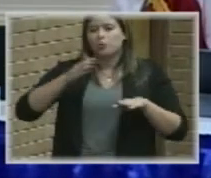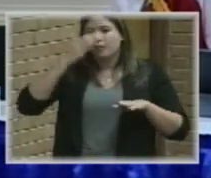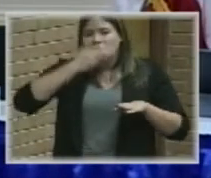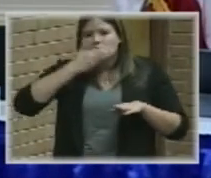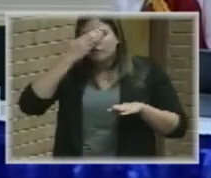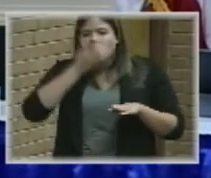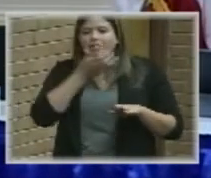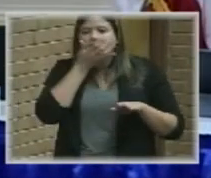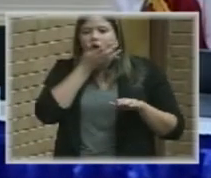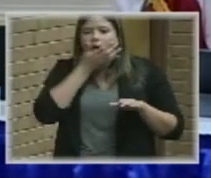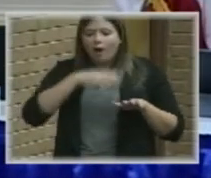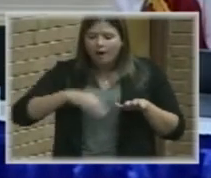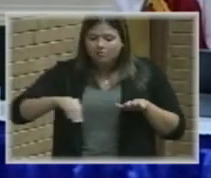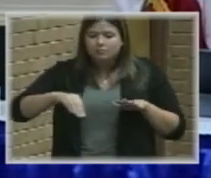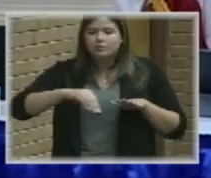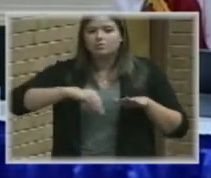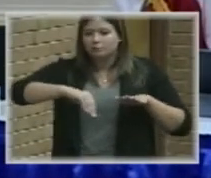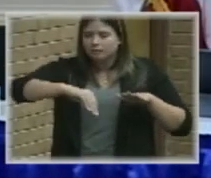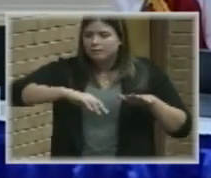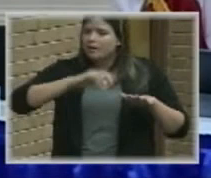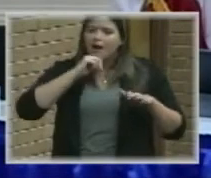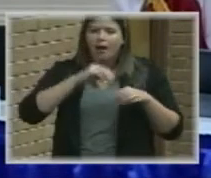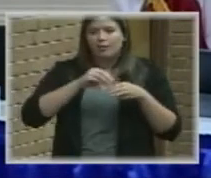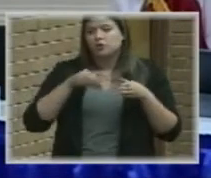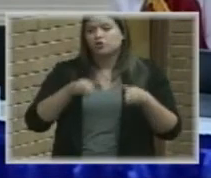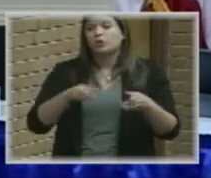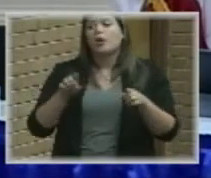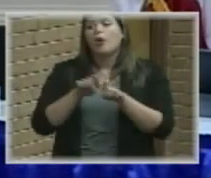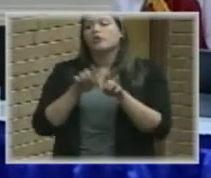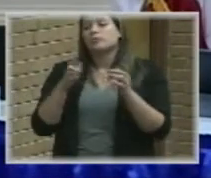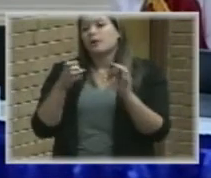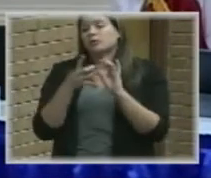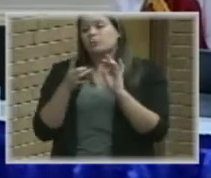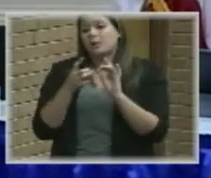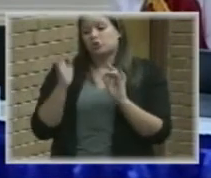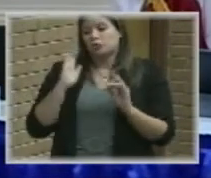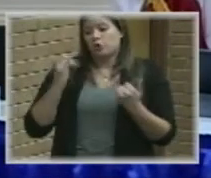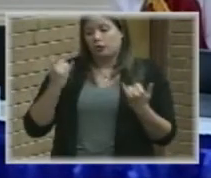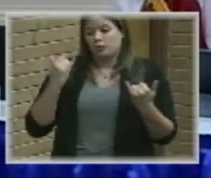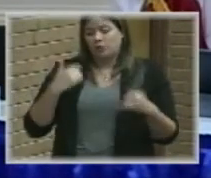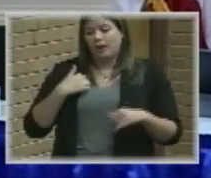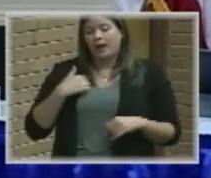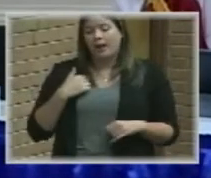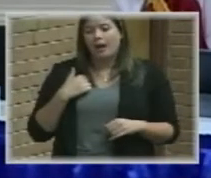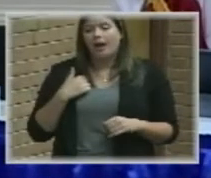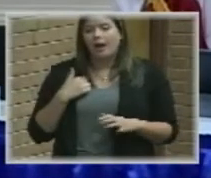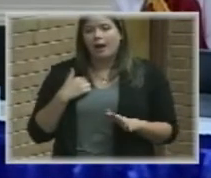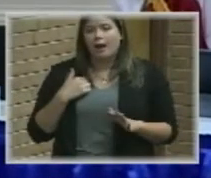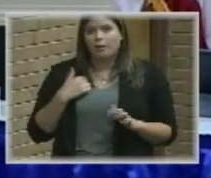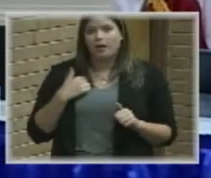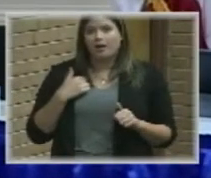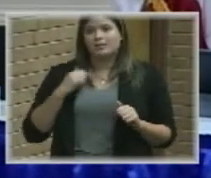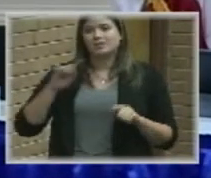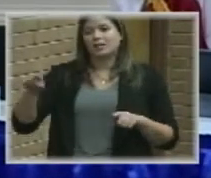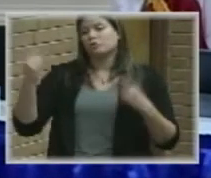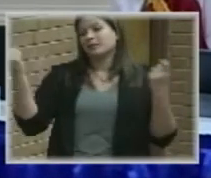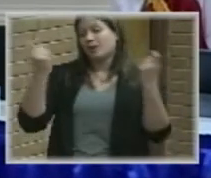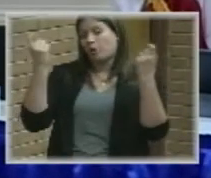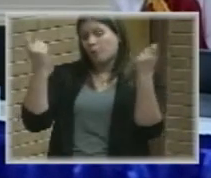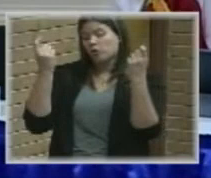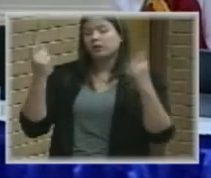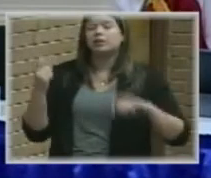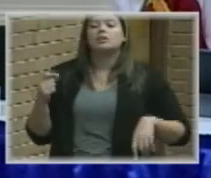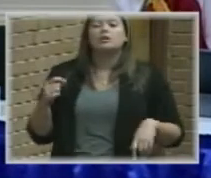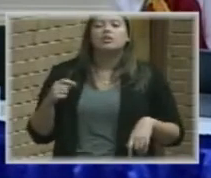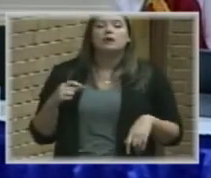lawn. Also want to mention earlier today I was at a ceremony